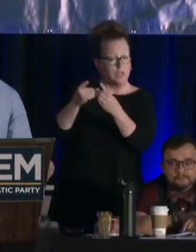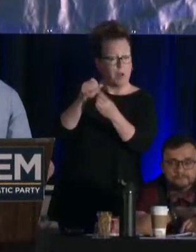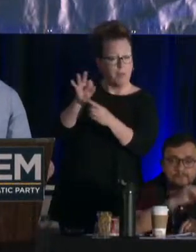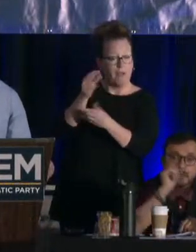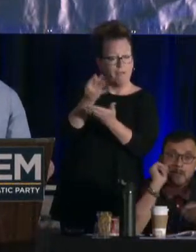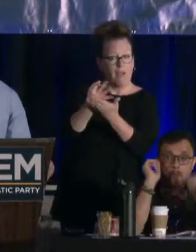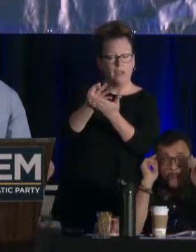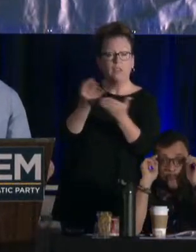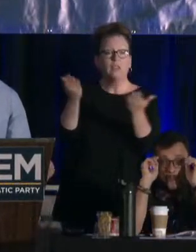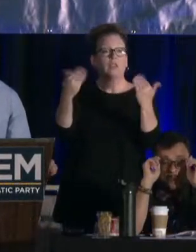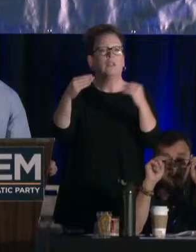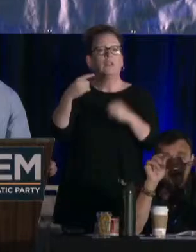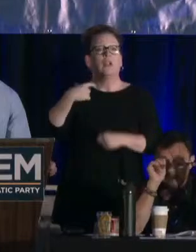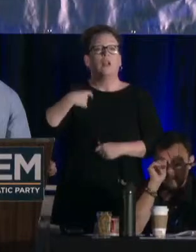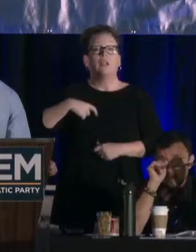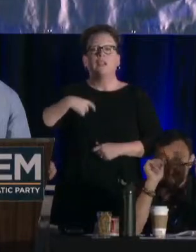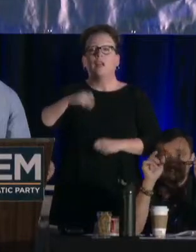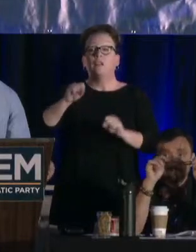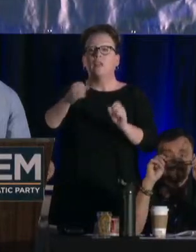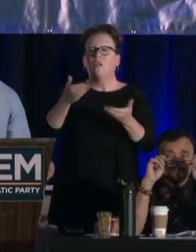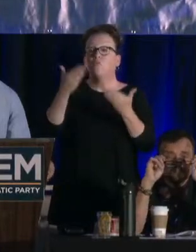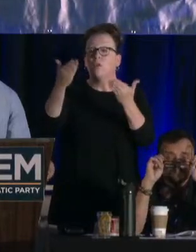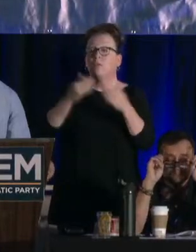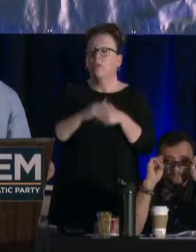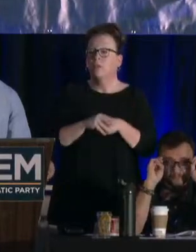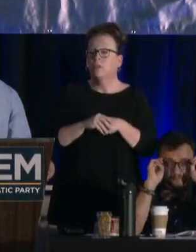Is there any other delegates seeking to be recognized?